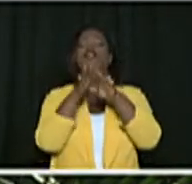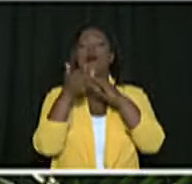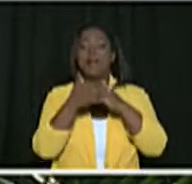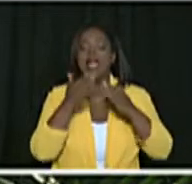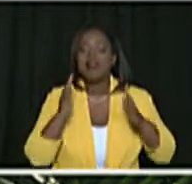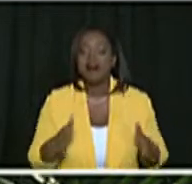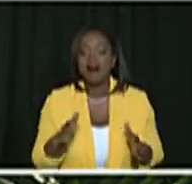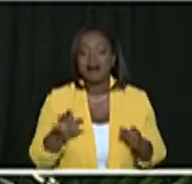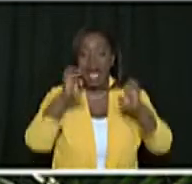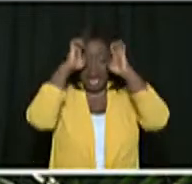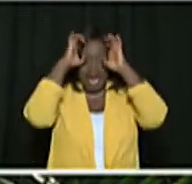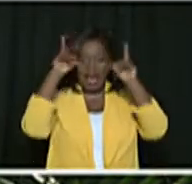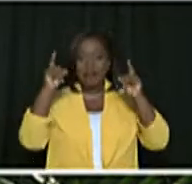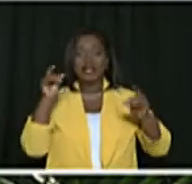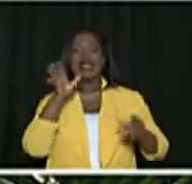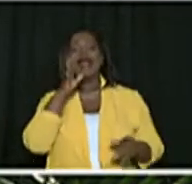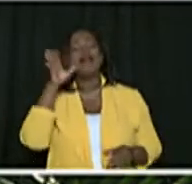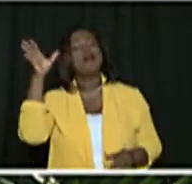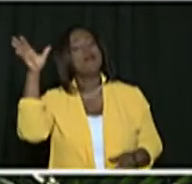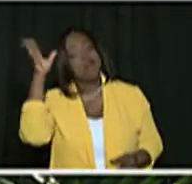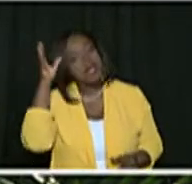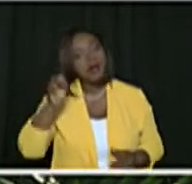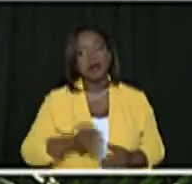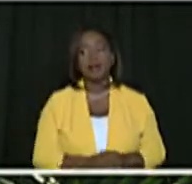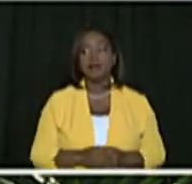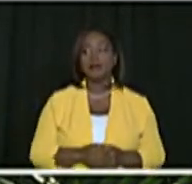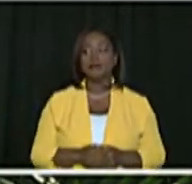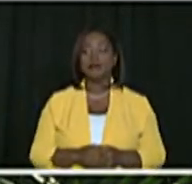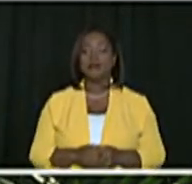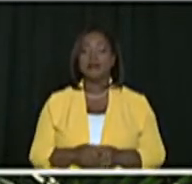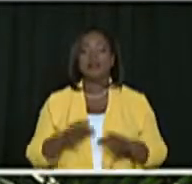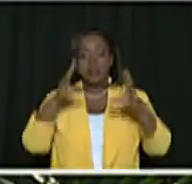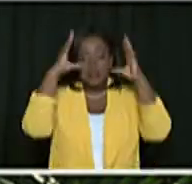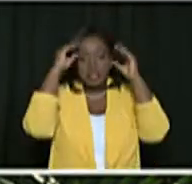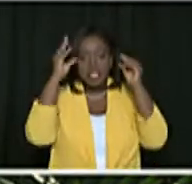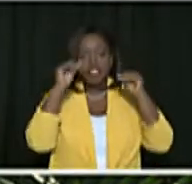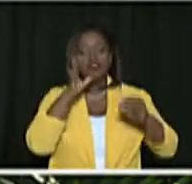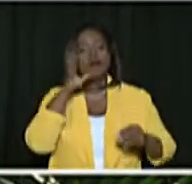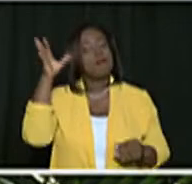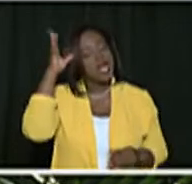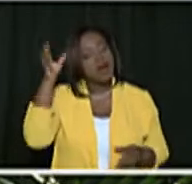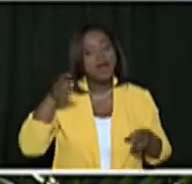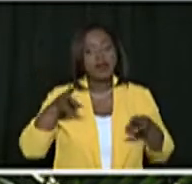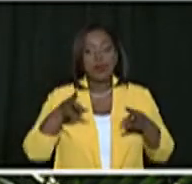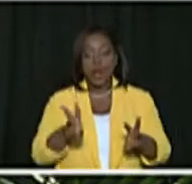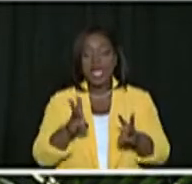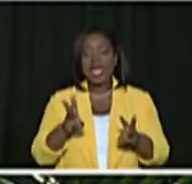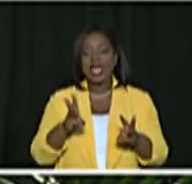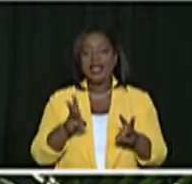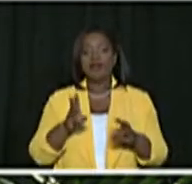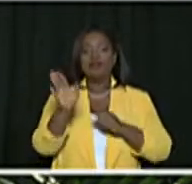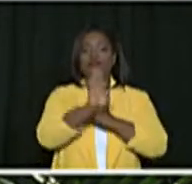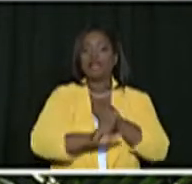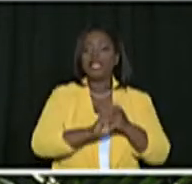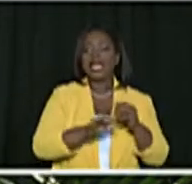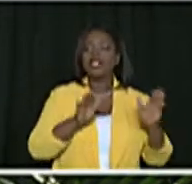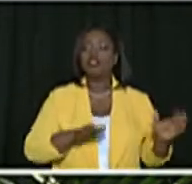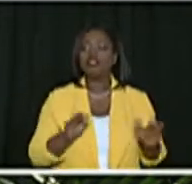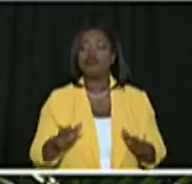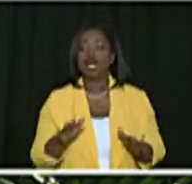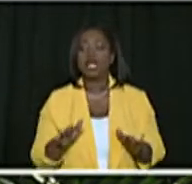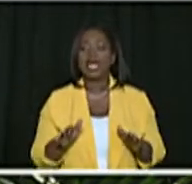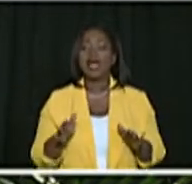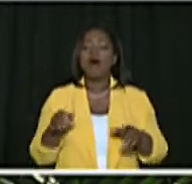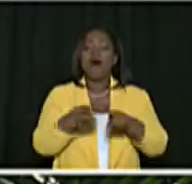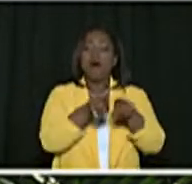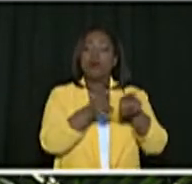our parents. So we are teaching them about ways to protect their children, the different forms of abuse, and how you can also get help. That